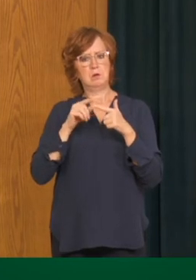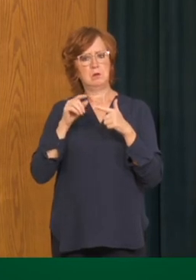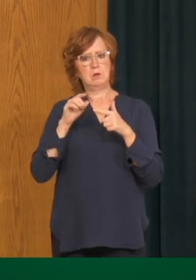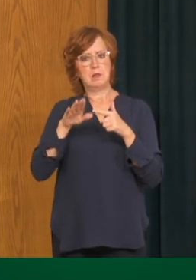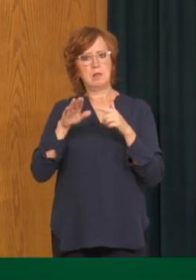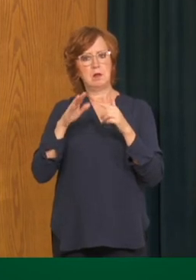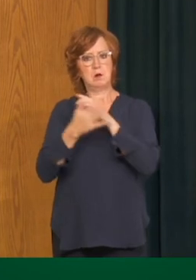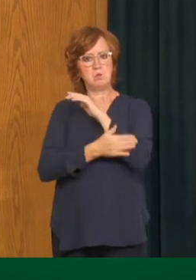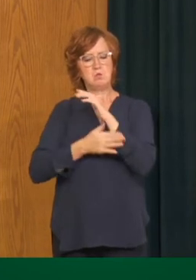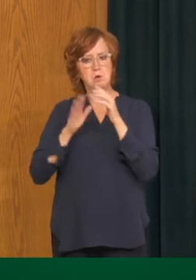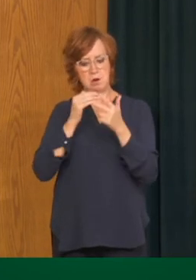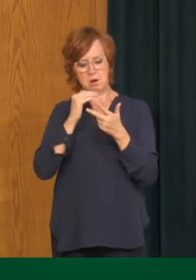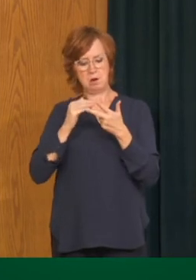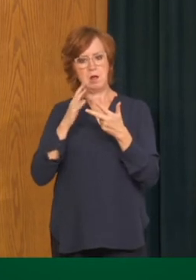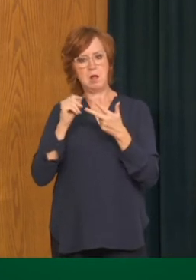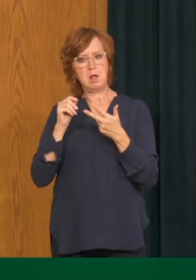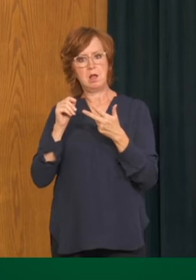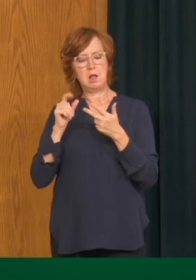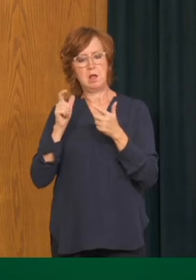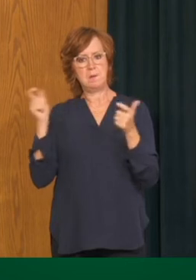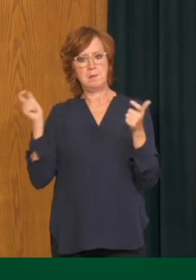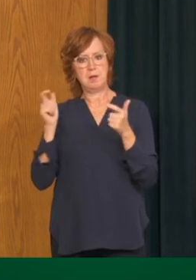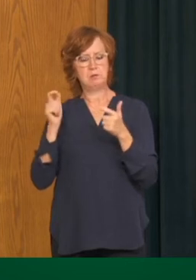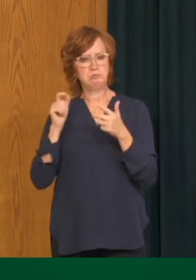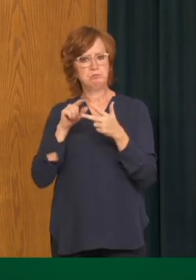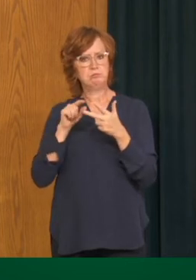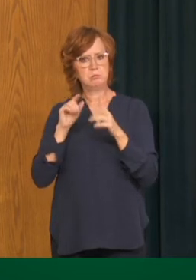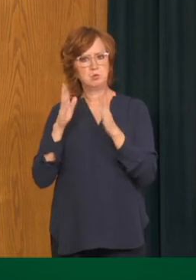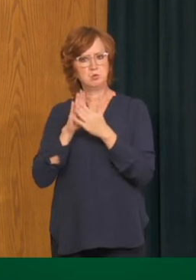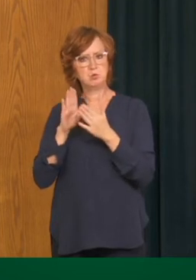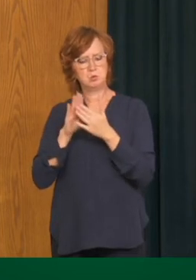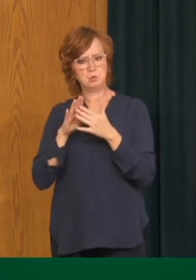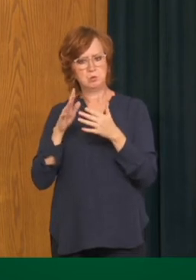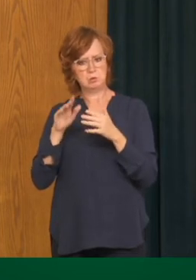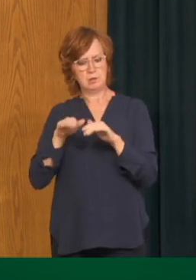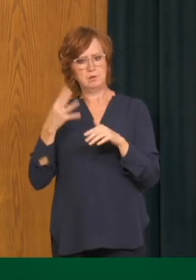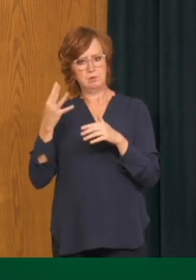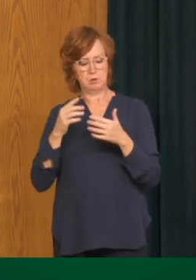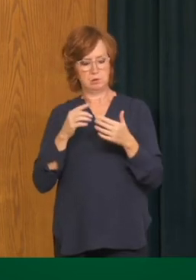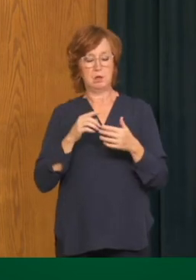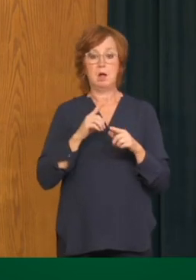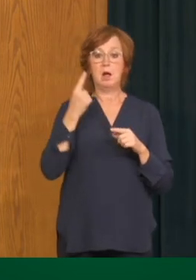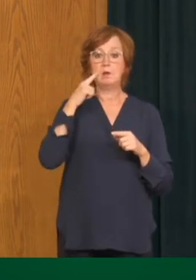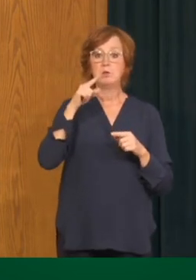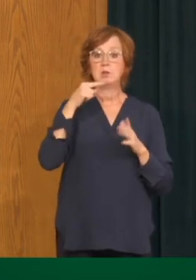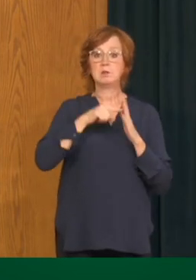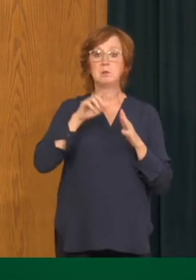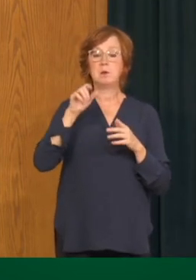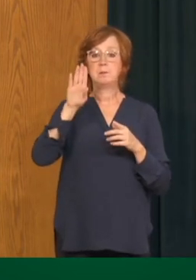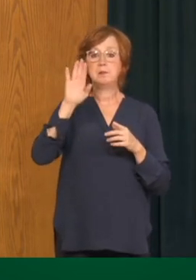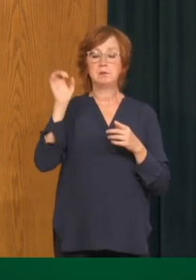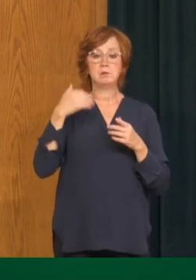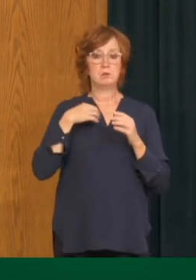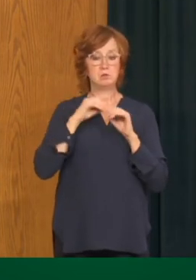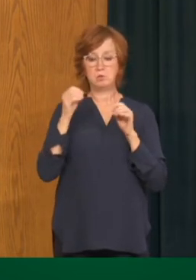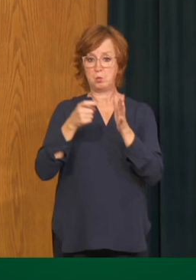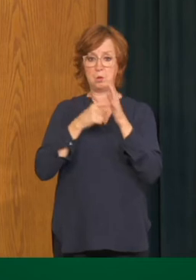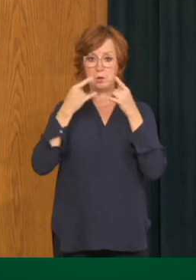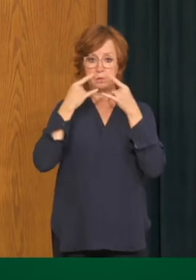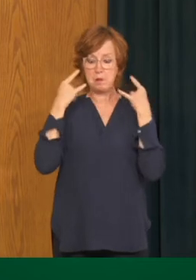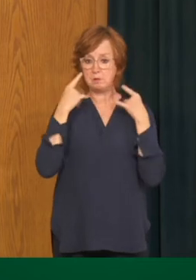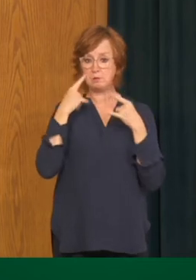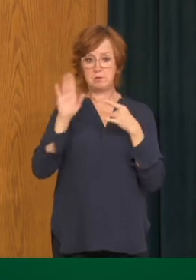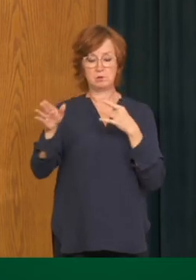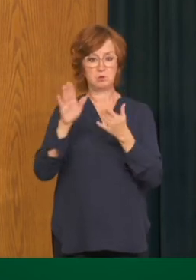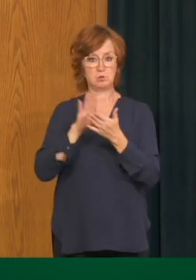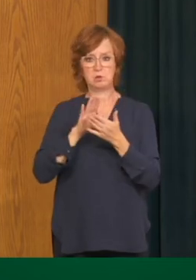provinces, there is not a mandatory masking policy in place. British Columbia, for example, does not have a mandatory masking at this point in time. So our plan